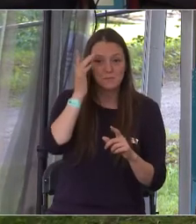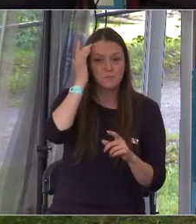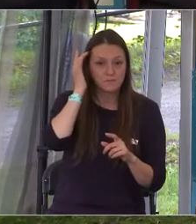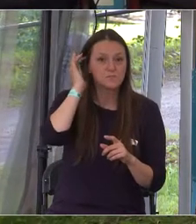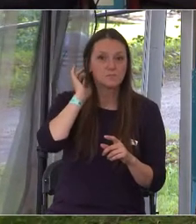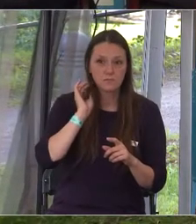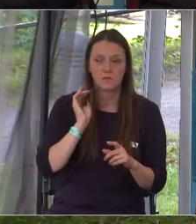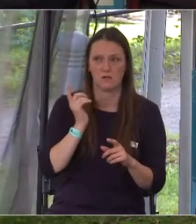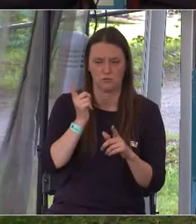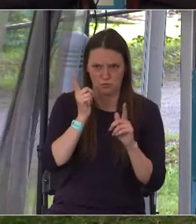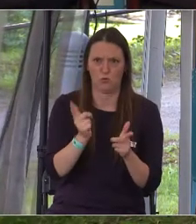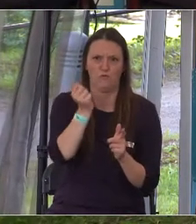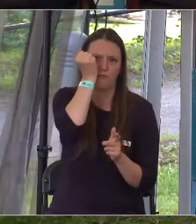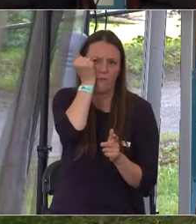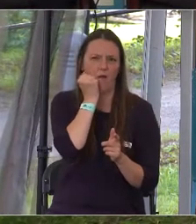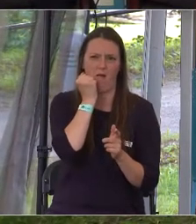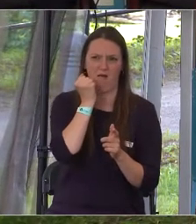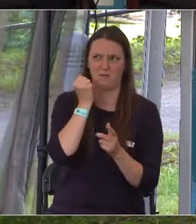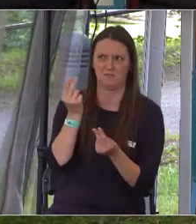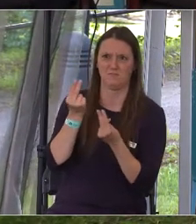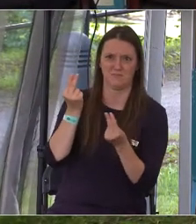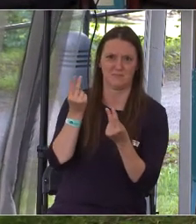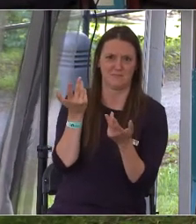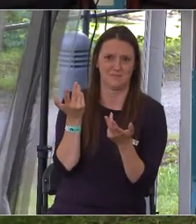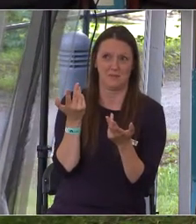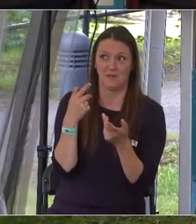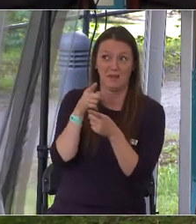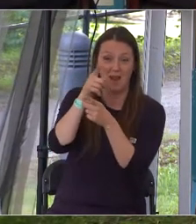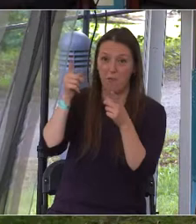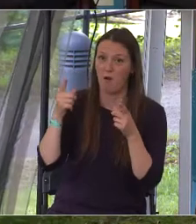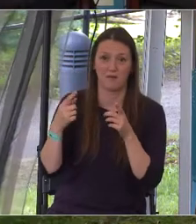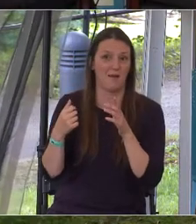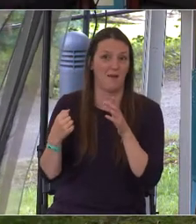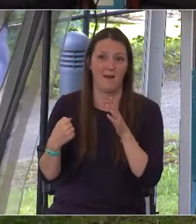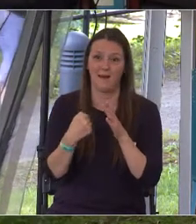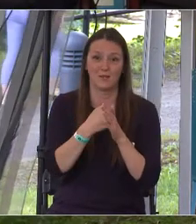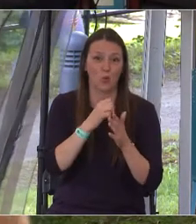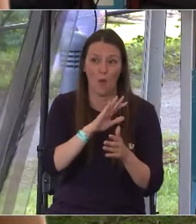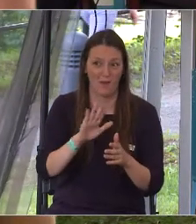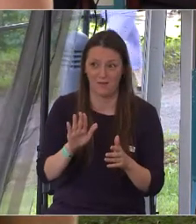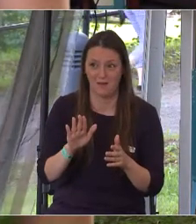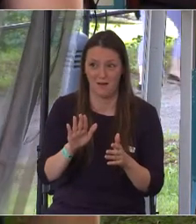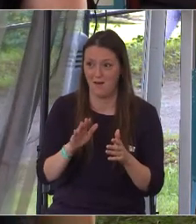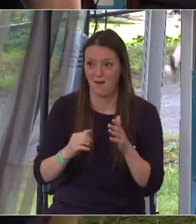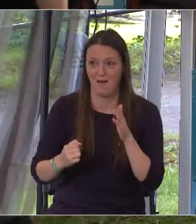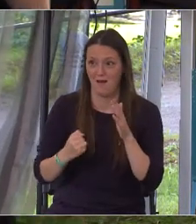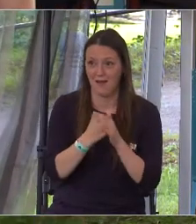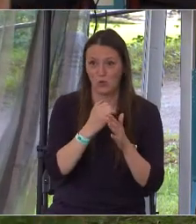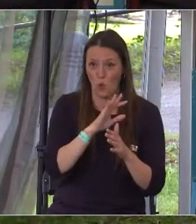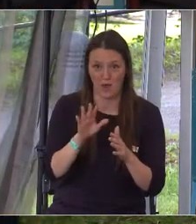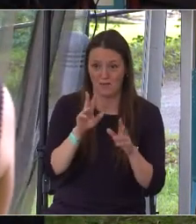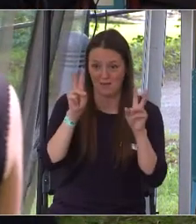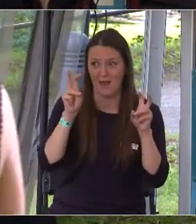really older people. And I just think they do not support that. Perhaps we're talking about